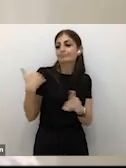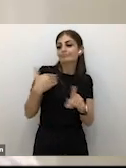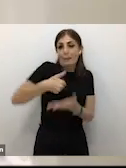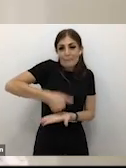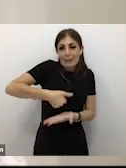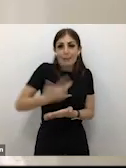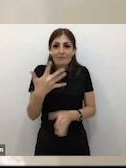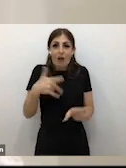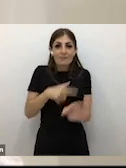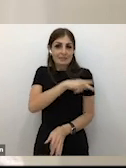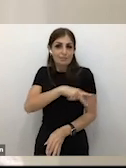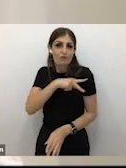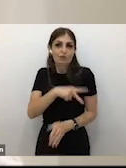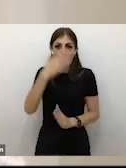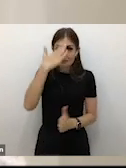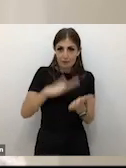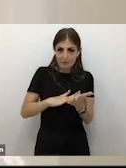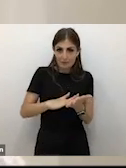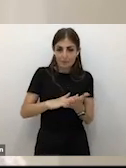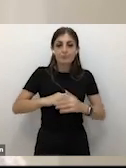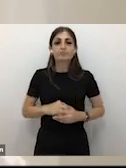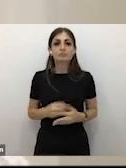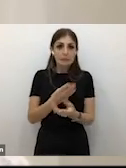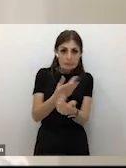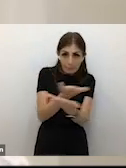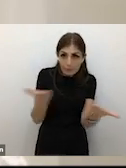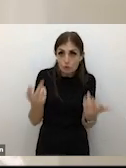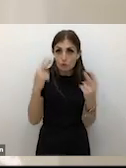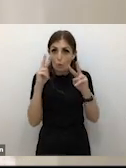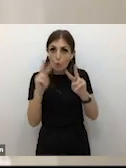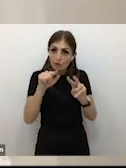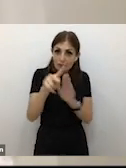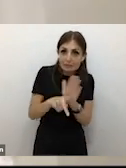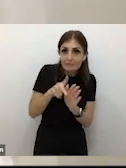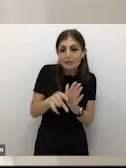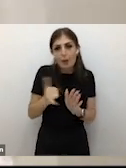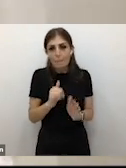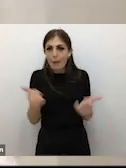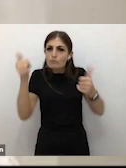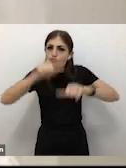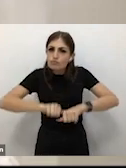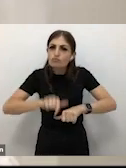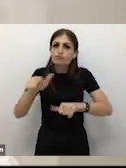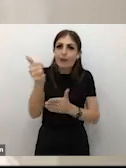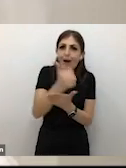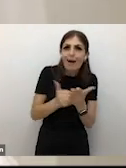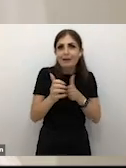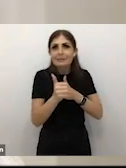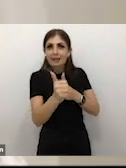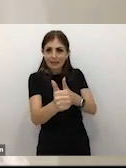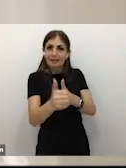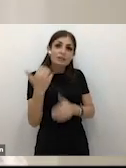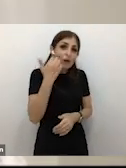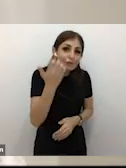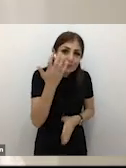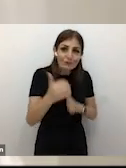years professional experience. Some of you watching this video might be familiar with the Arts Leaders and the Future